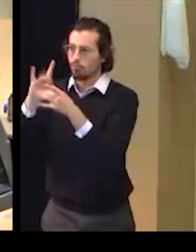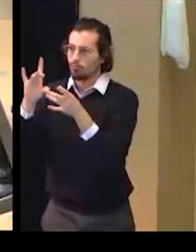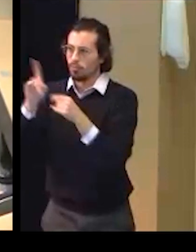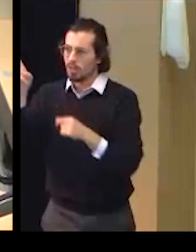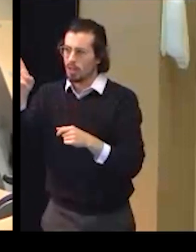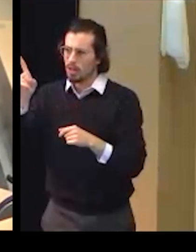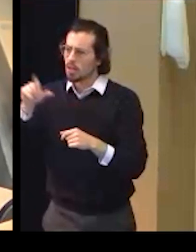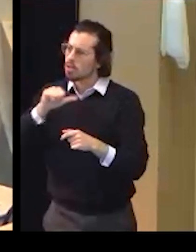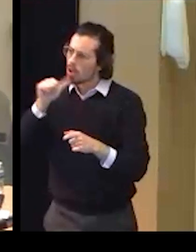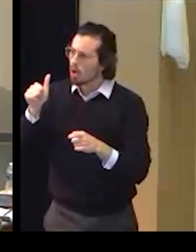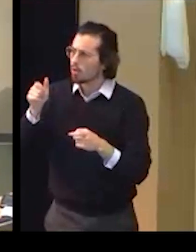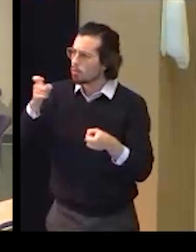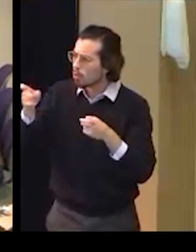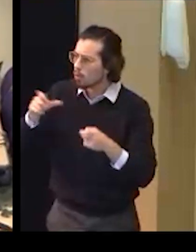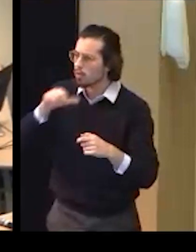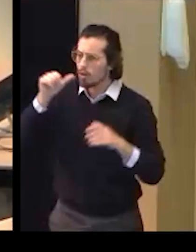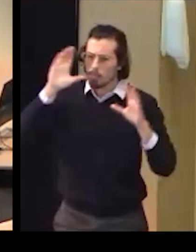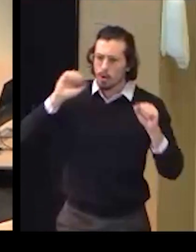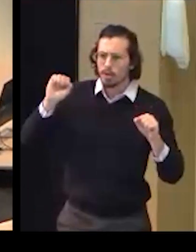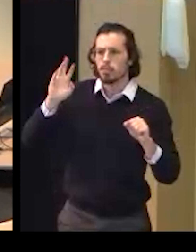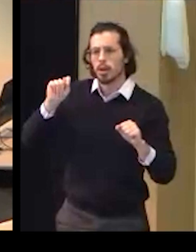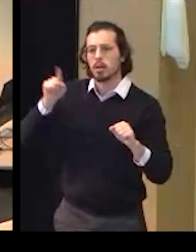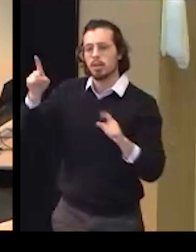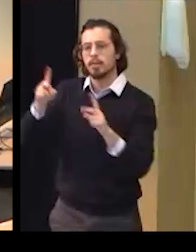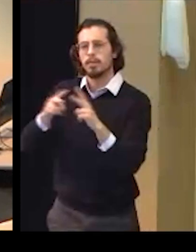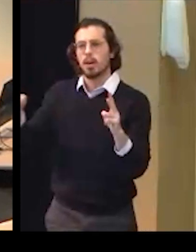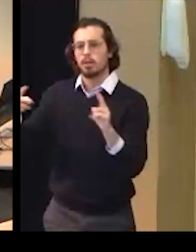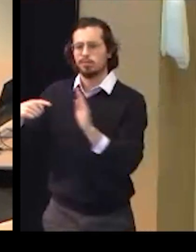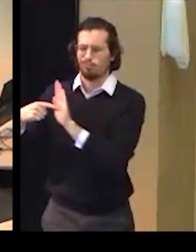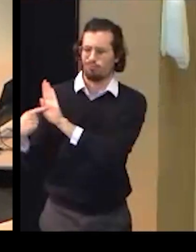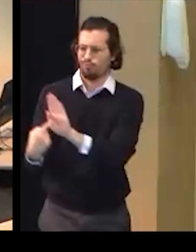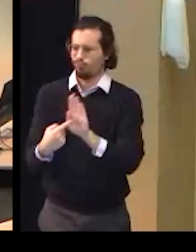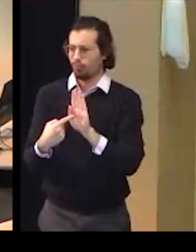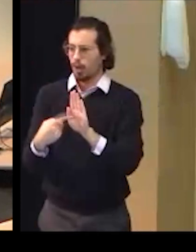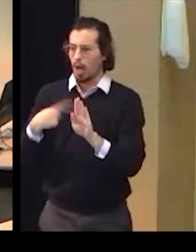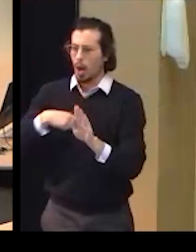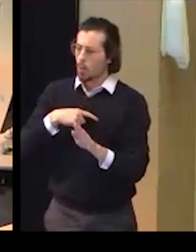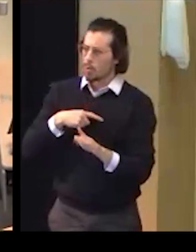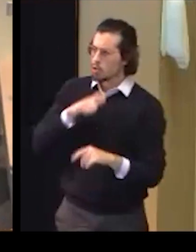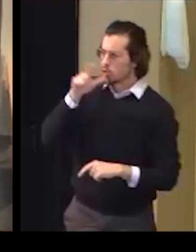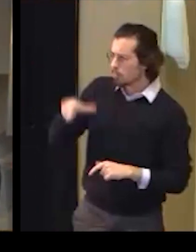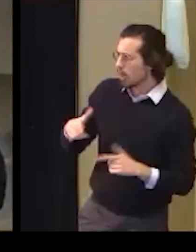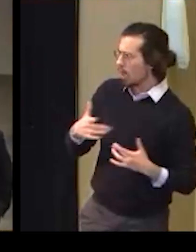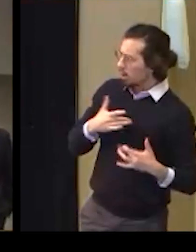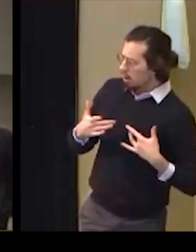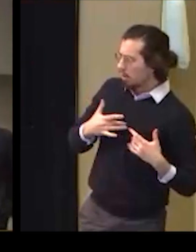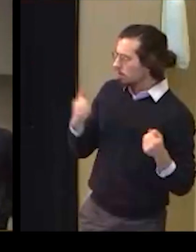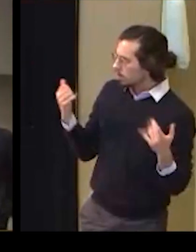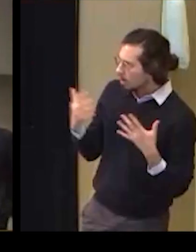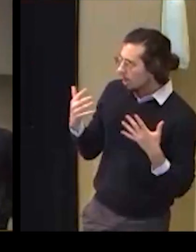controlling or precedential, but it's very illustrative. And I think we have to not be intimidated and continue